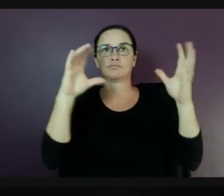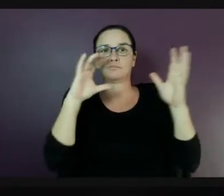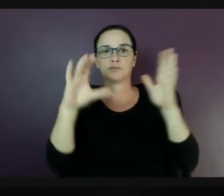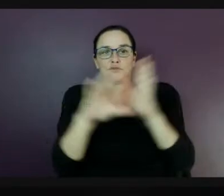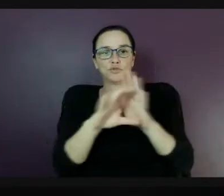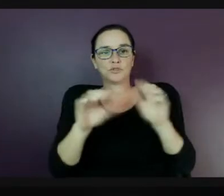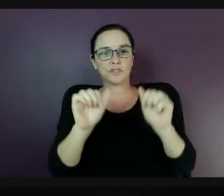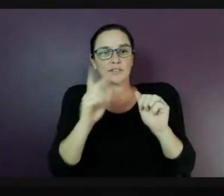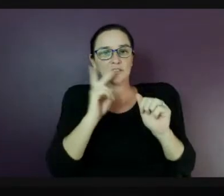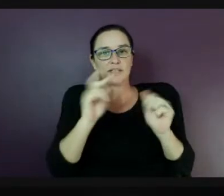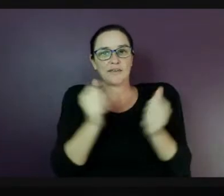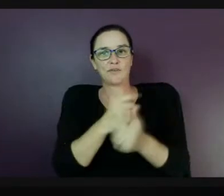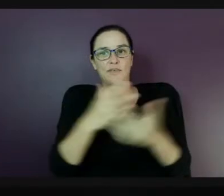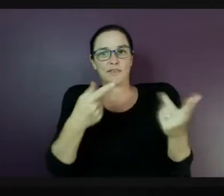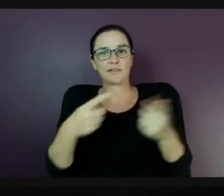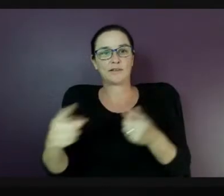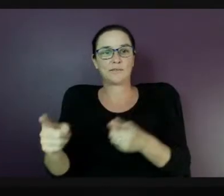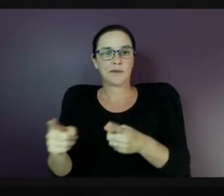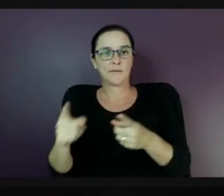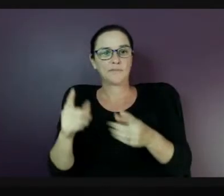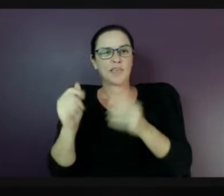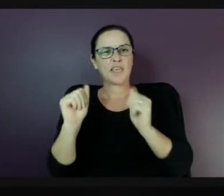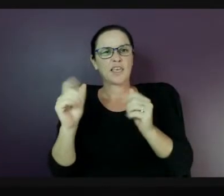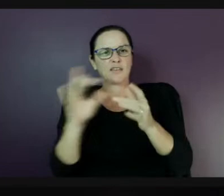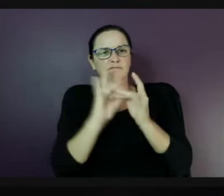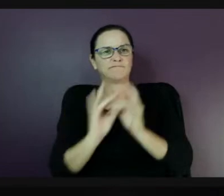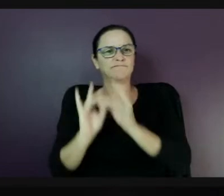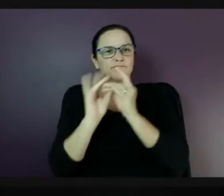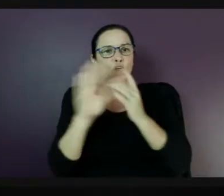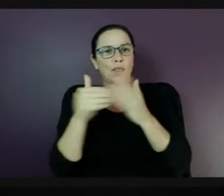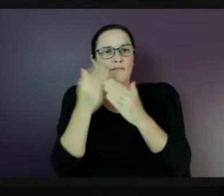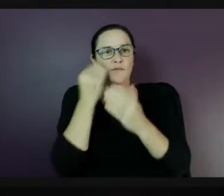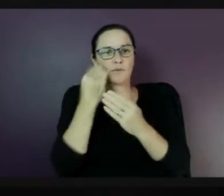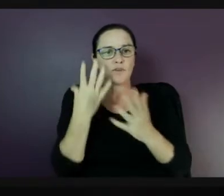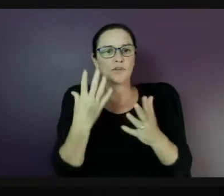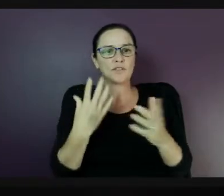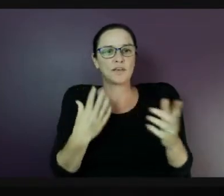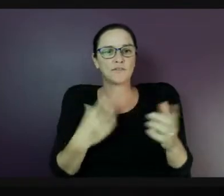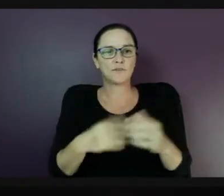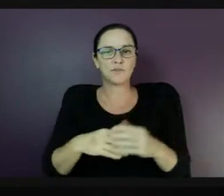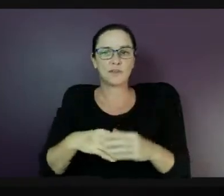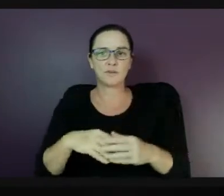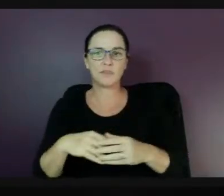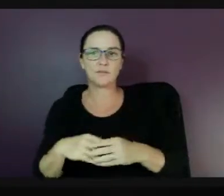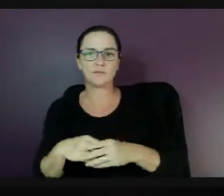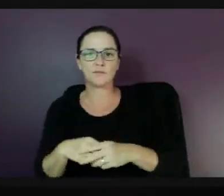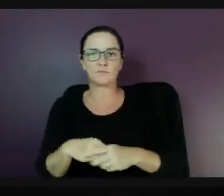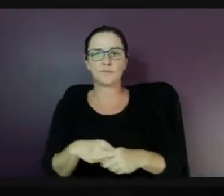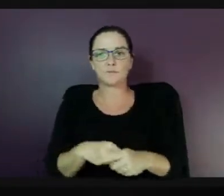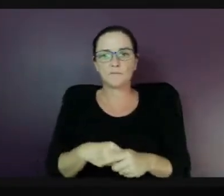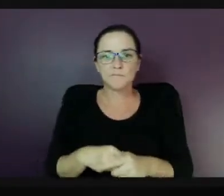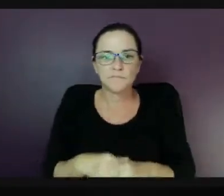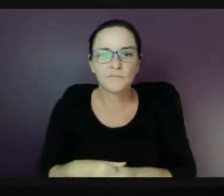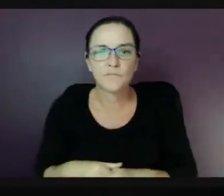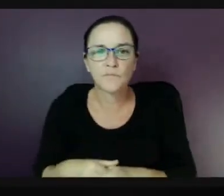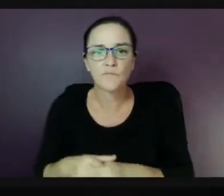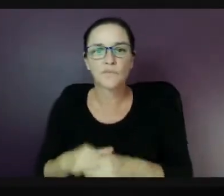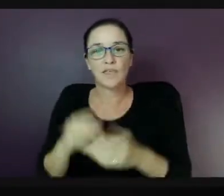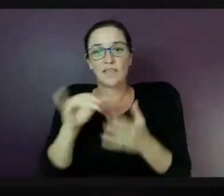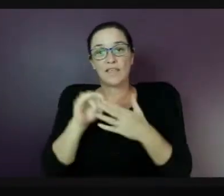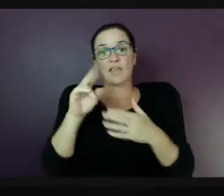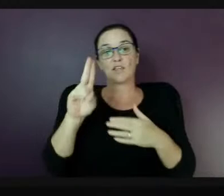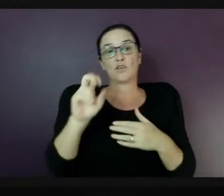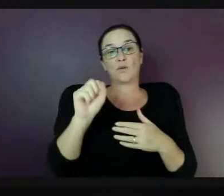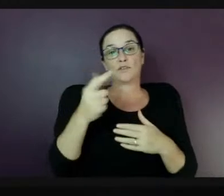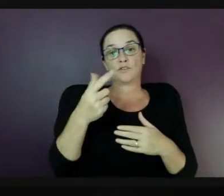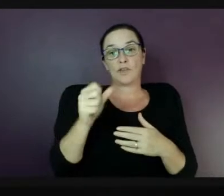the full picture of it, and you can then tie it all together better that way. So that's still ongoing here. That is the USGS imagery